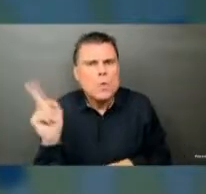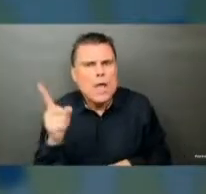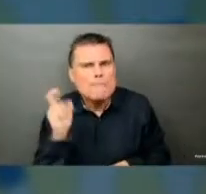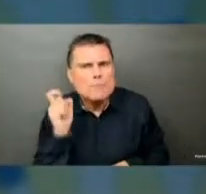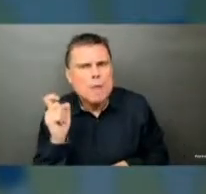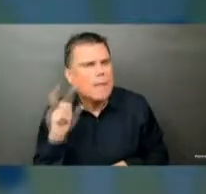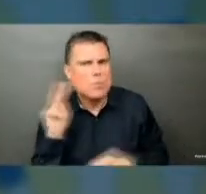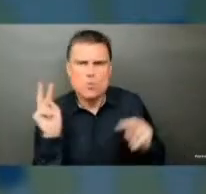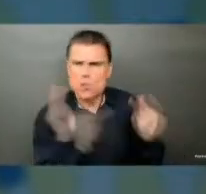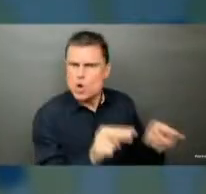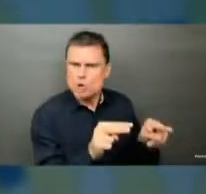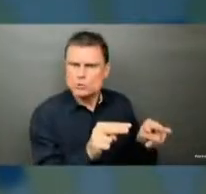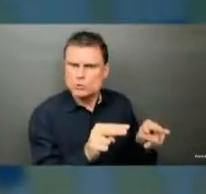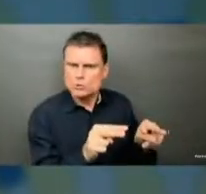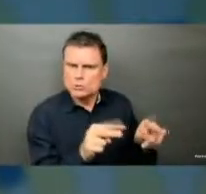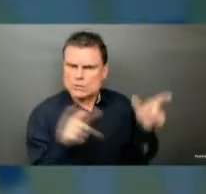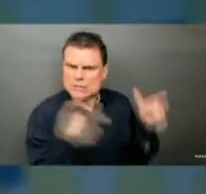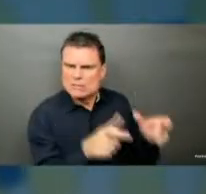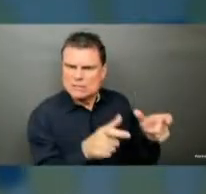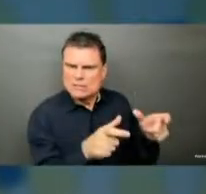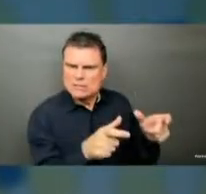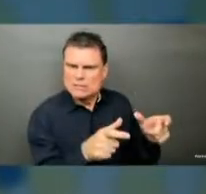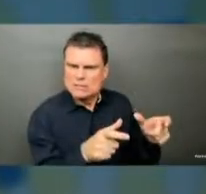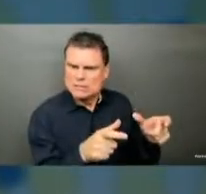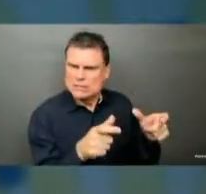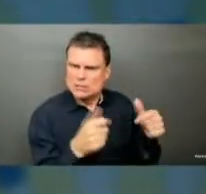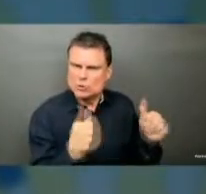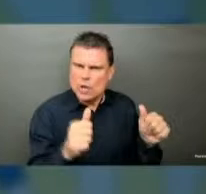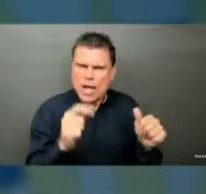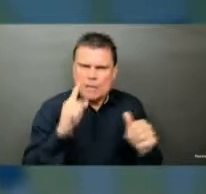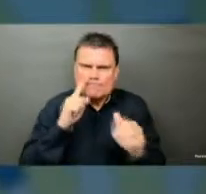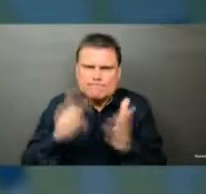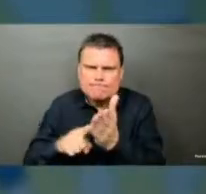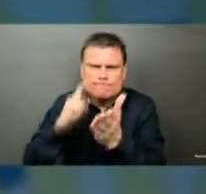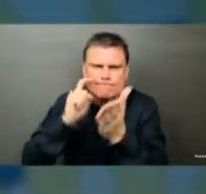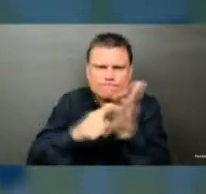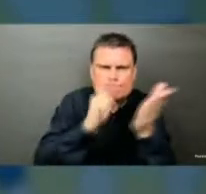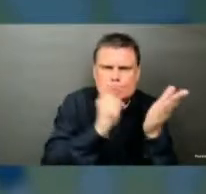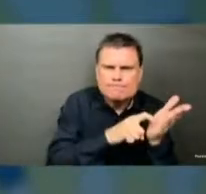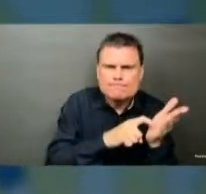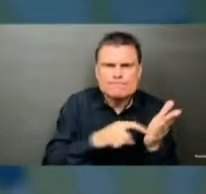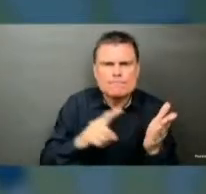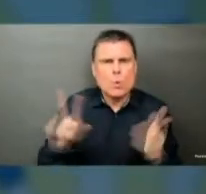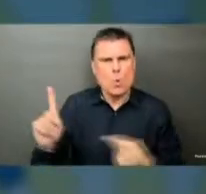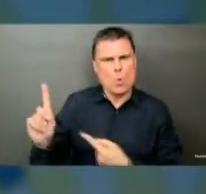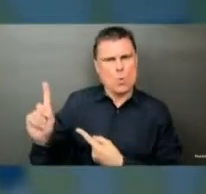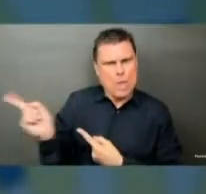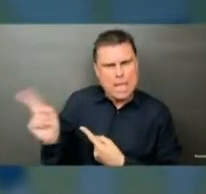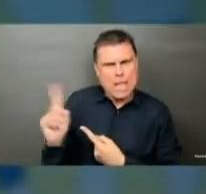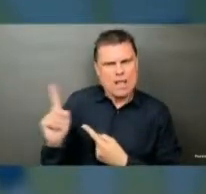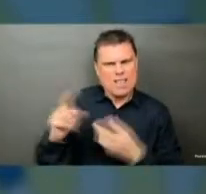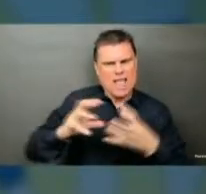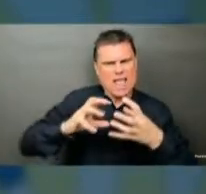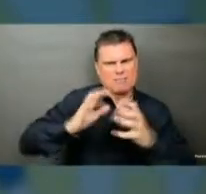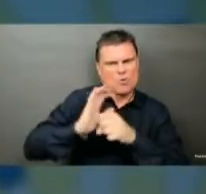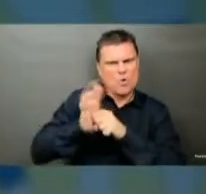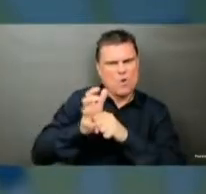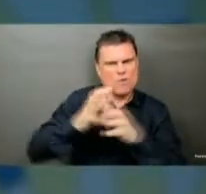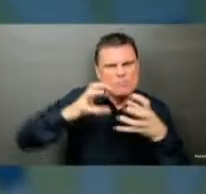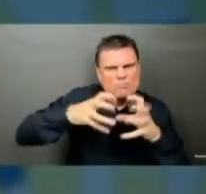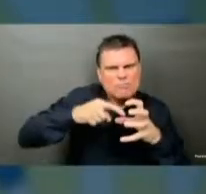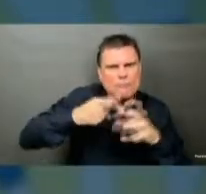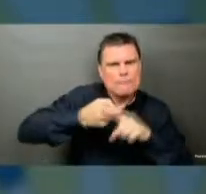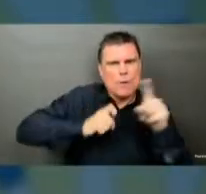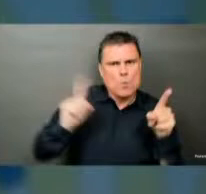to better understand where we are. And if for those who are following, we have seen an increase. We